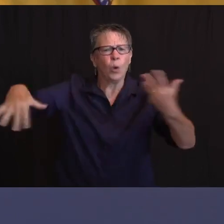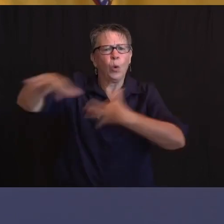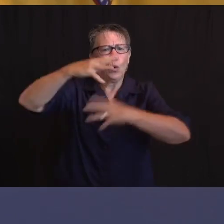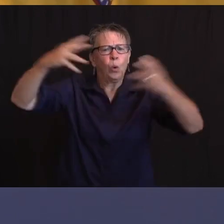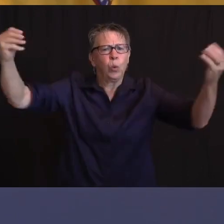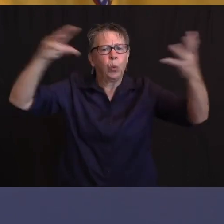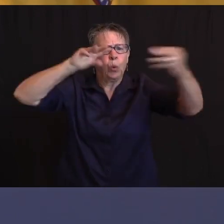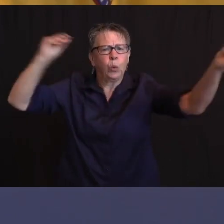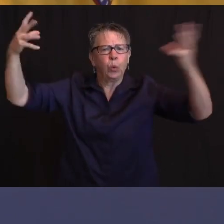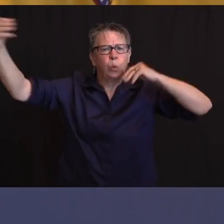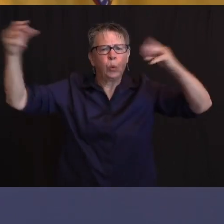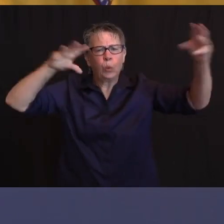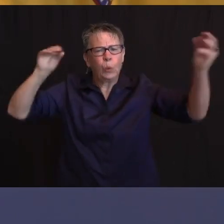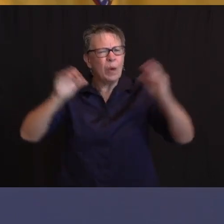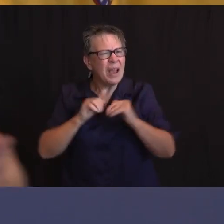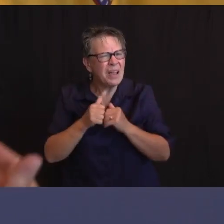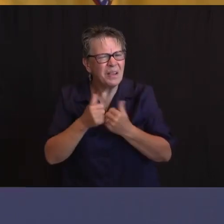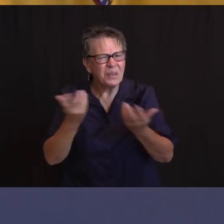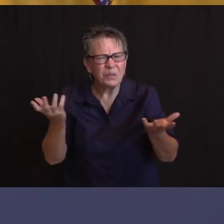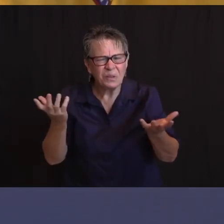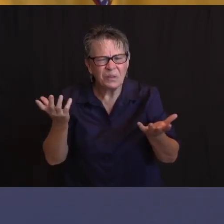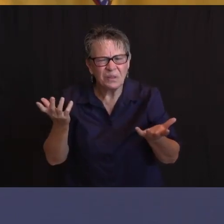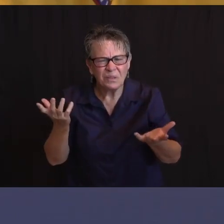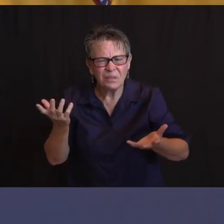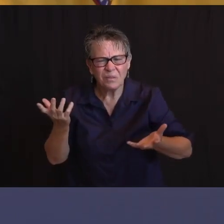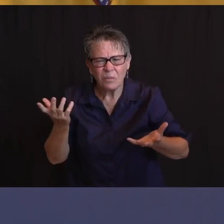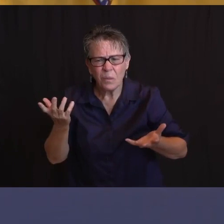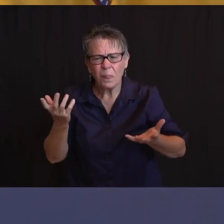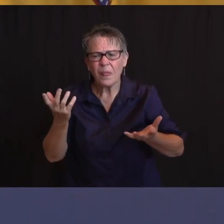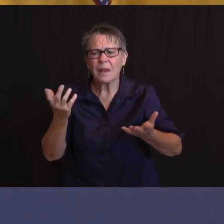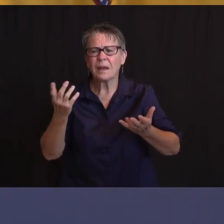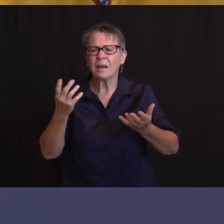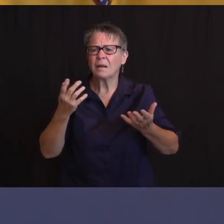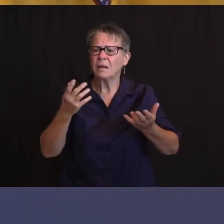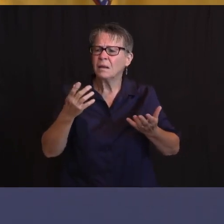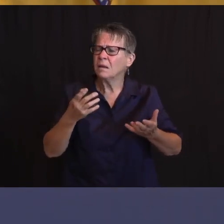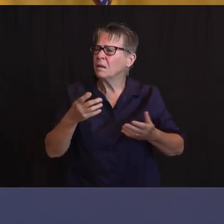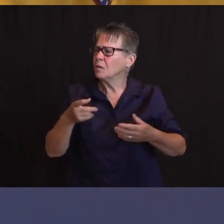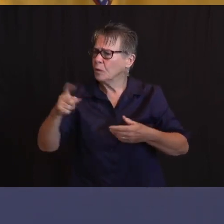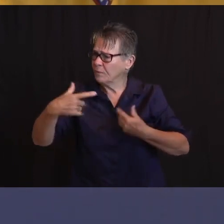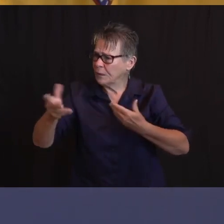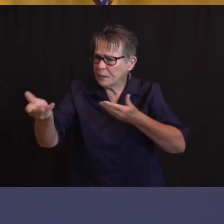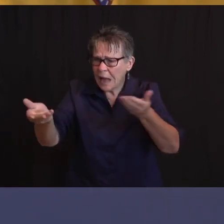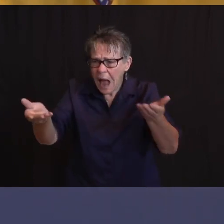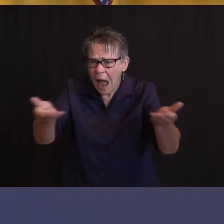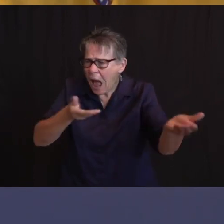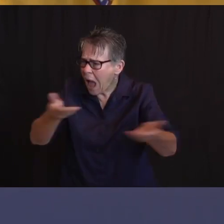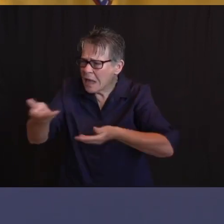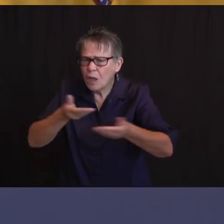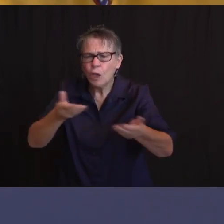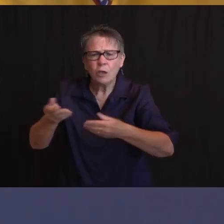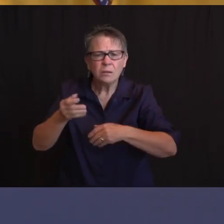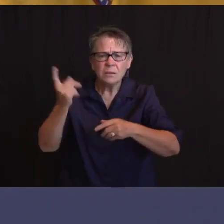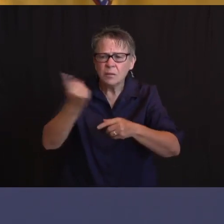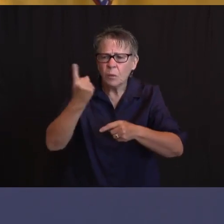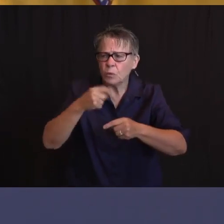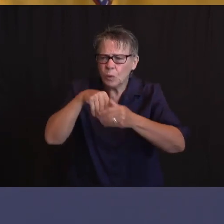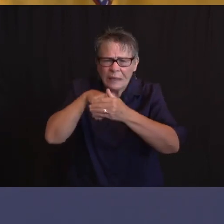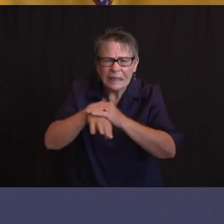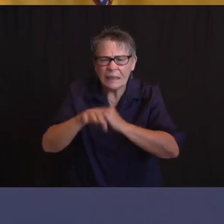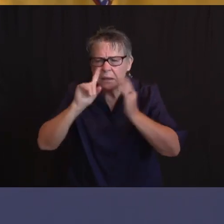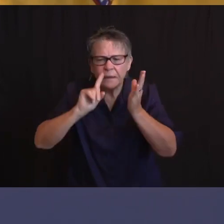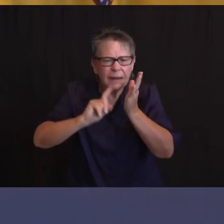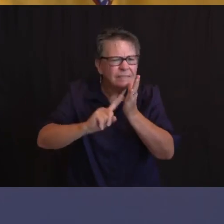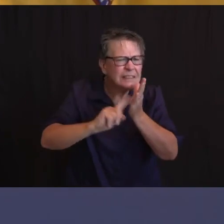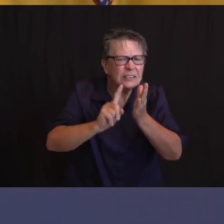several $100,000. Can you talk about, or maybe the commissioner or Dr. Tan can talk about the specific guidelines regarding air quality